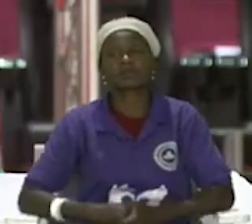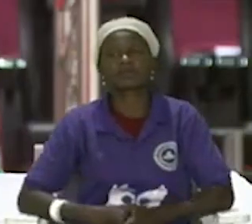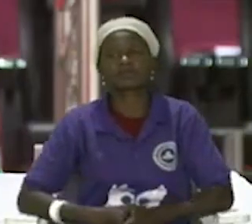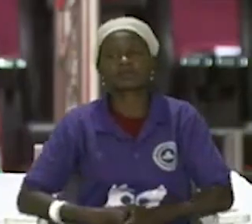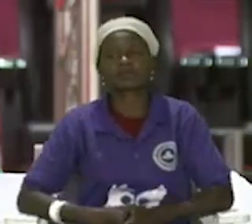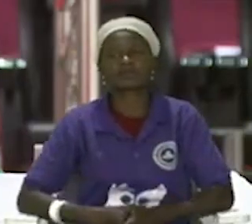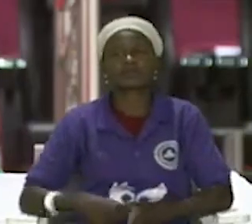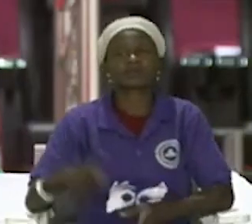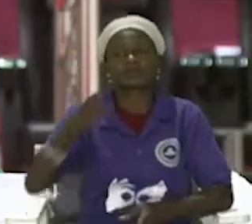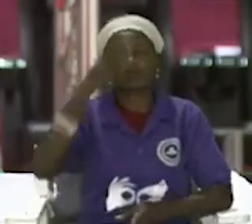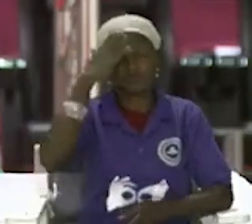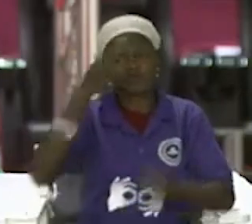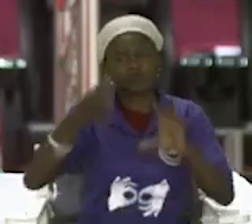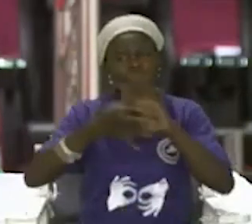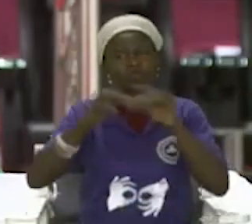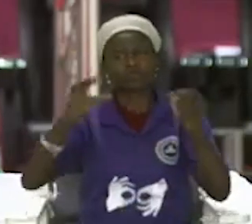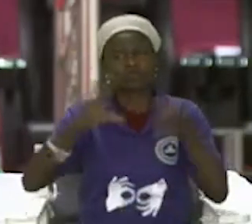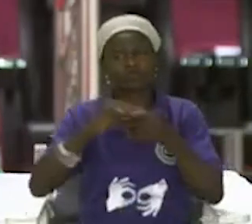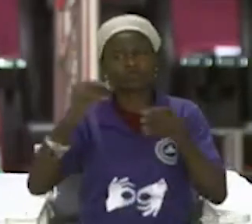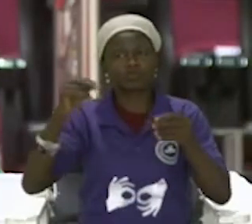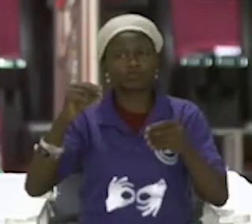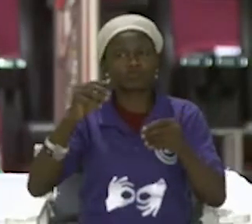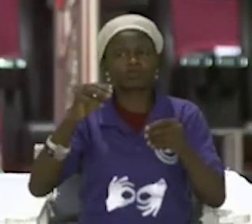You know the story of Moses very well.